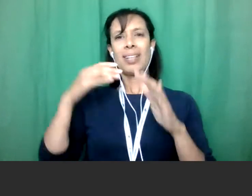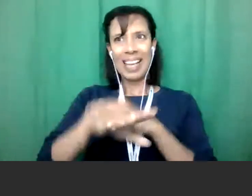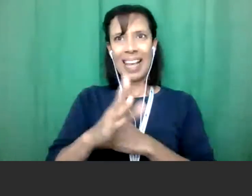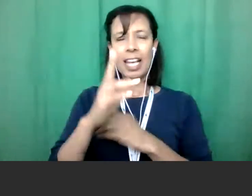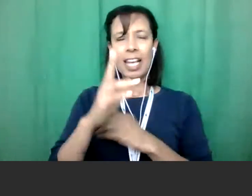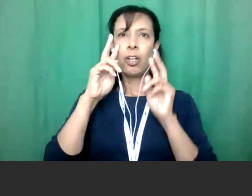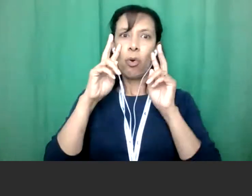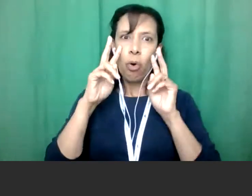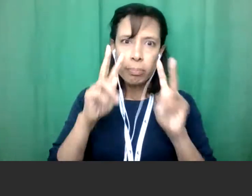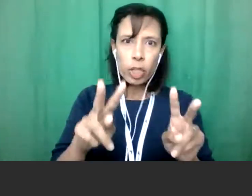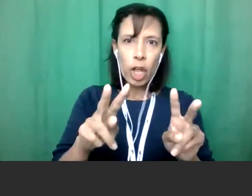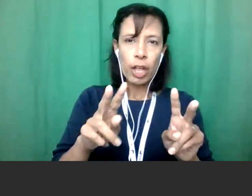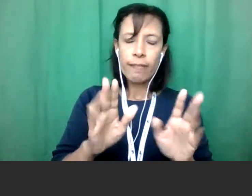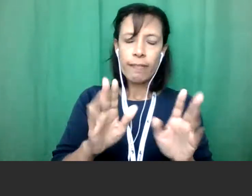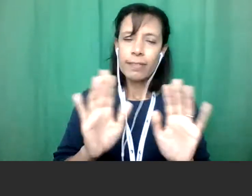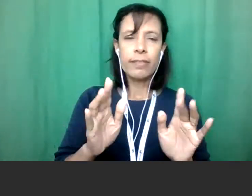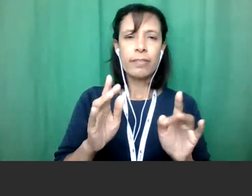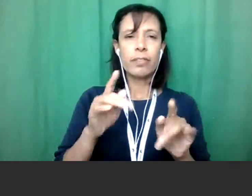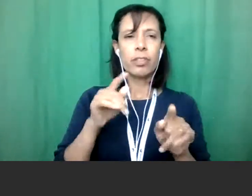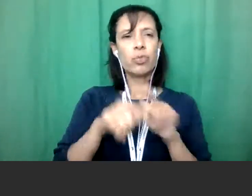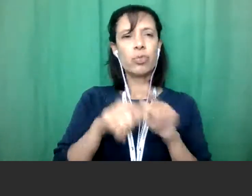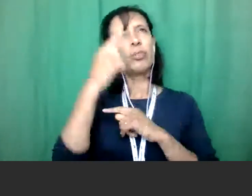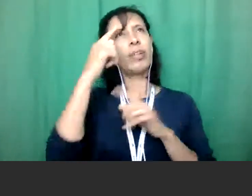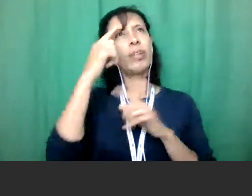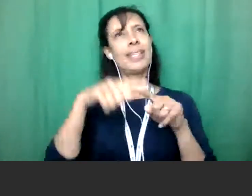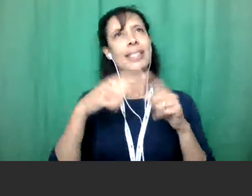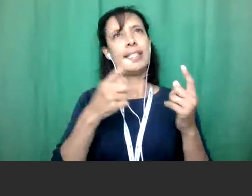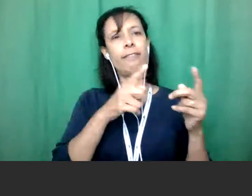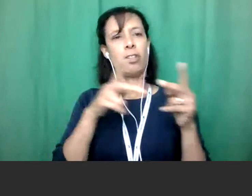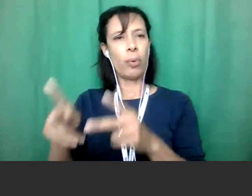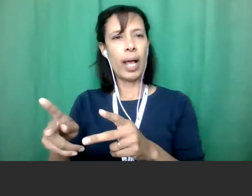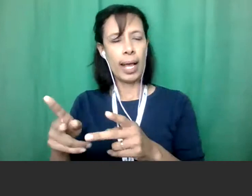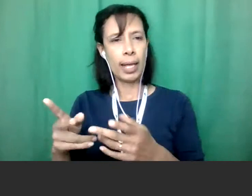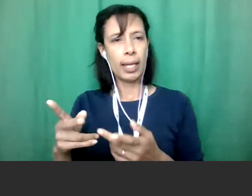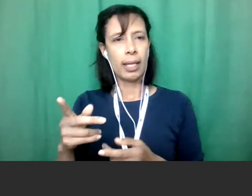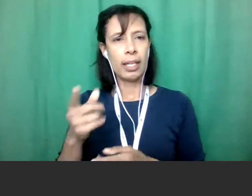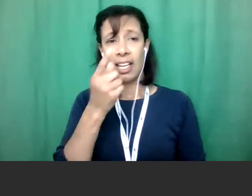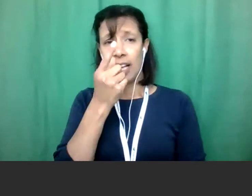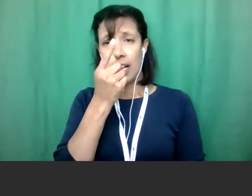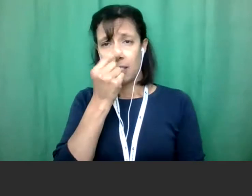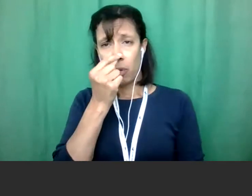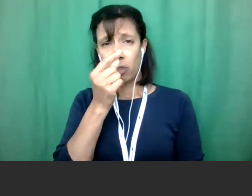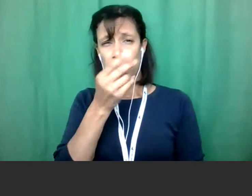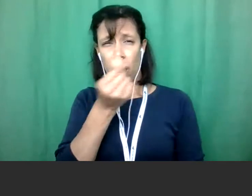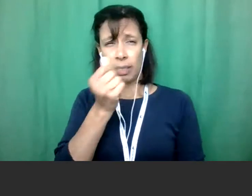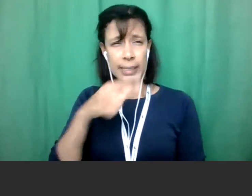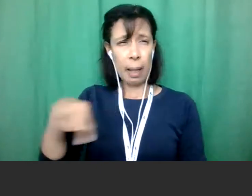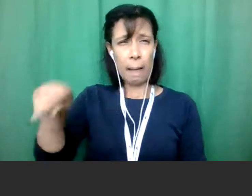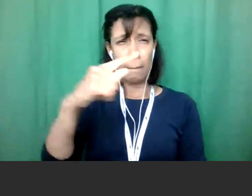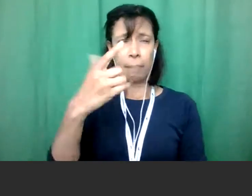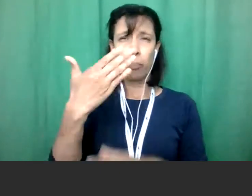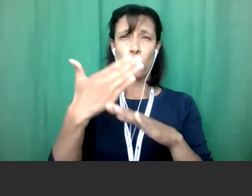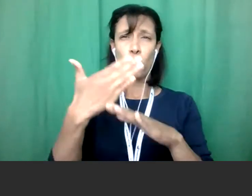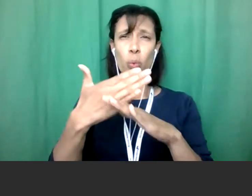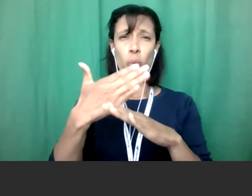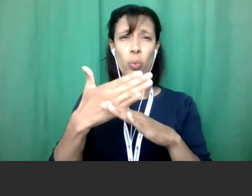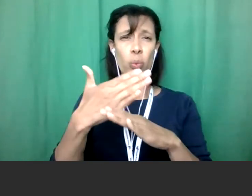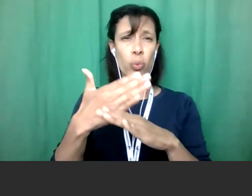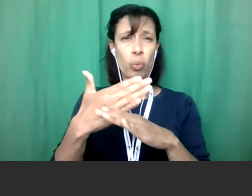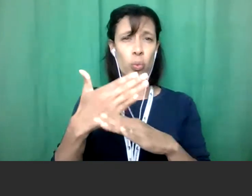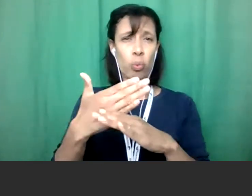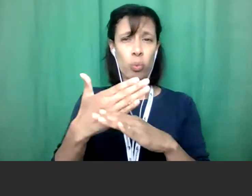on a work-based route are still going into educational settings on a regular basis. It's just part of your work, and you're